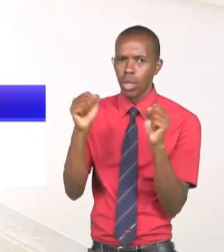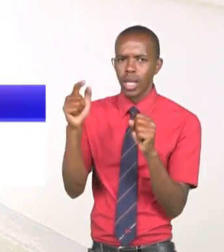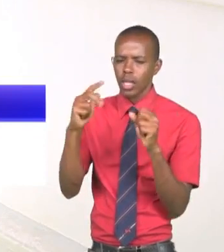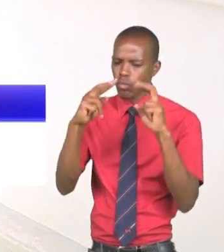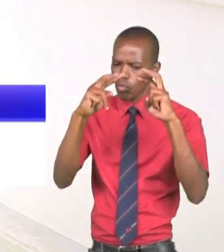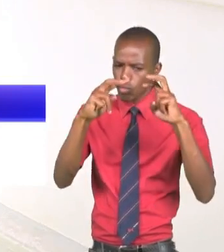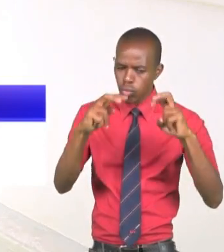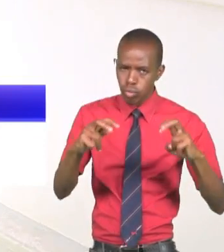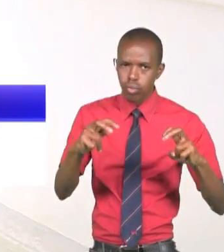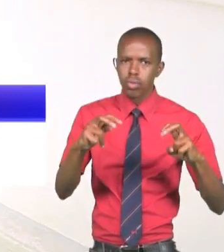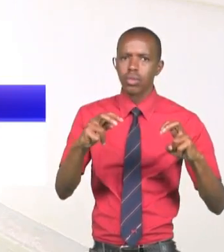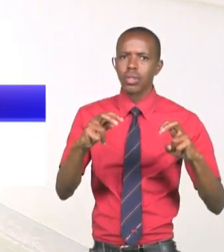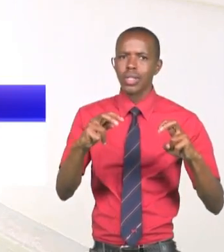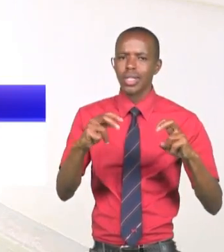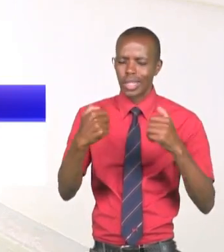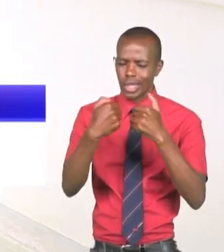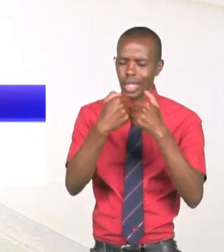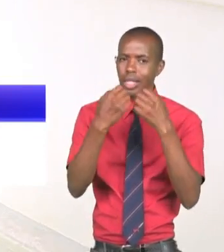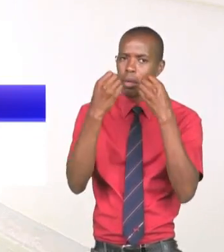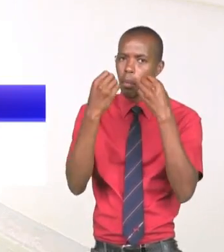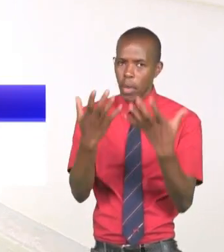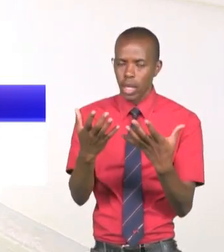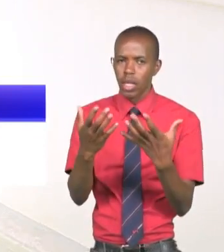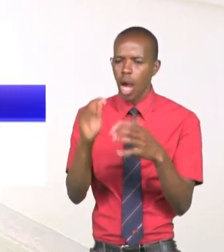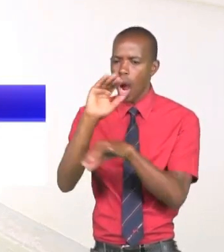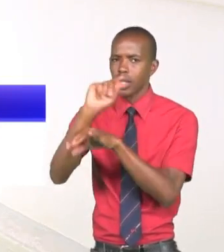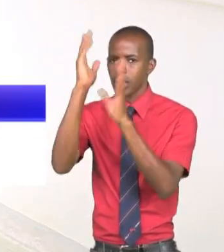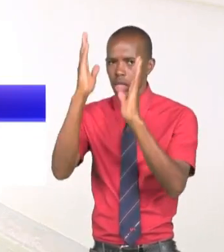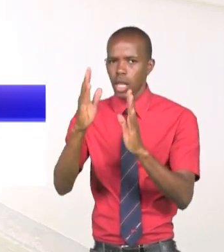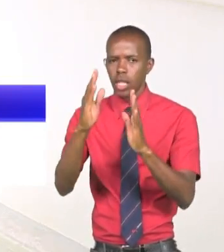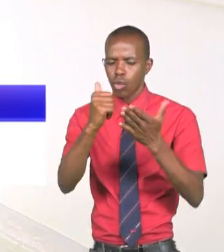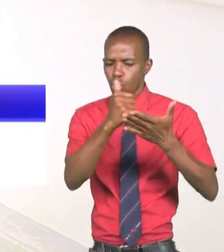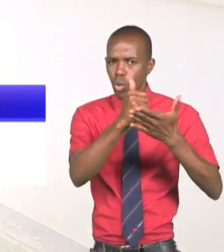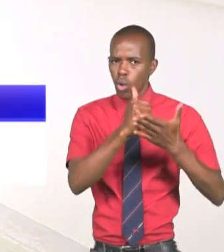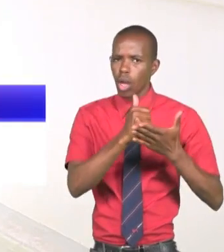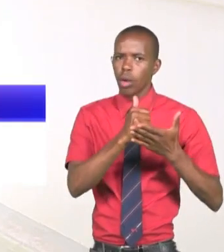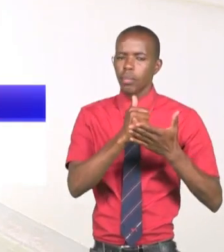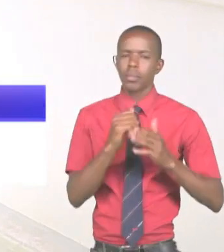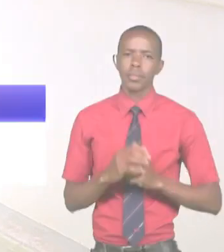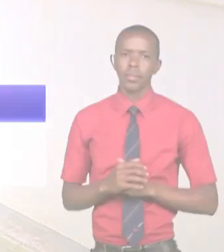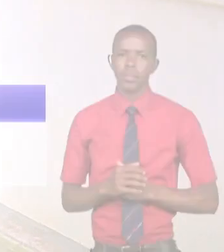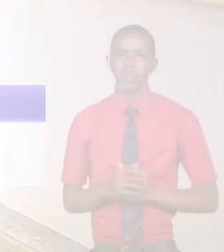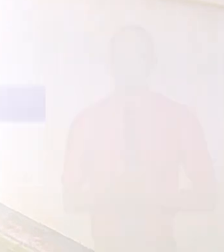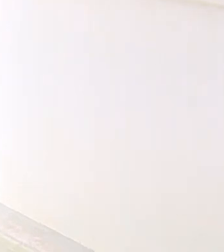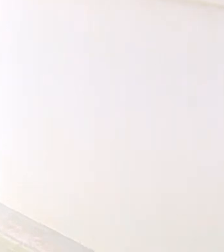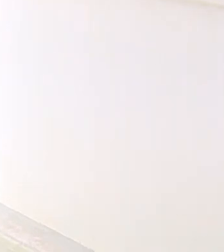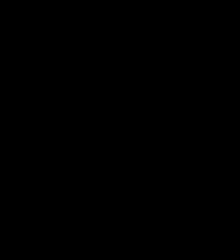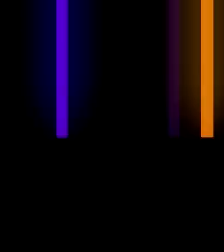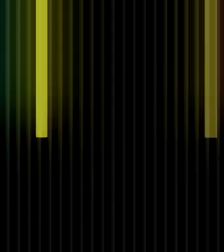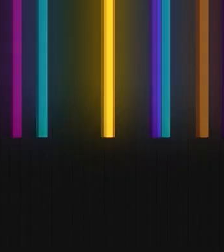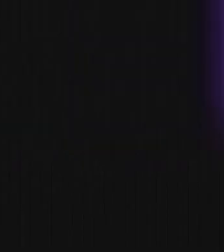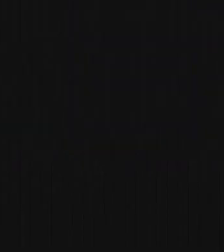diagnosis after diagnosis with numerous challenges and calls upon Kenyans to come to his aid. Harriet Chimea reporting for Switch TV.